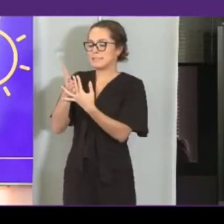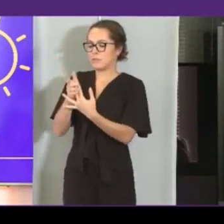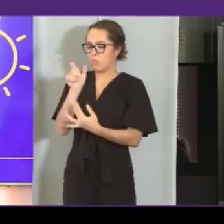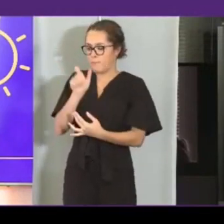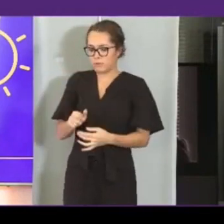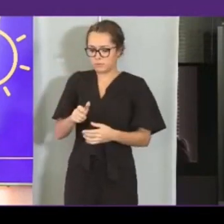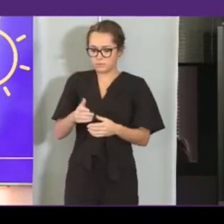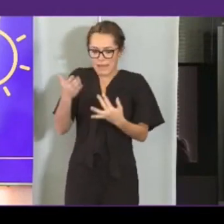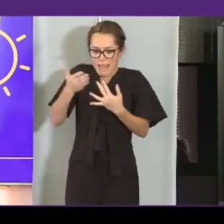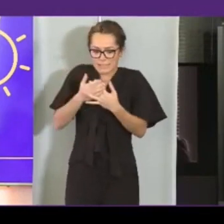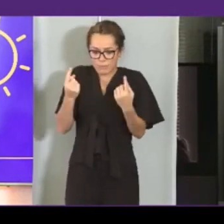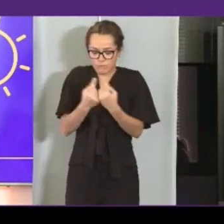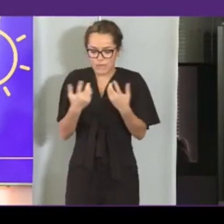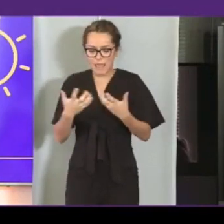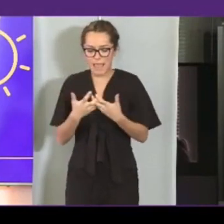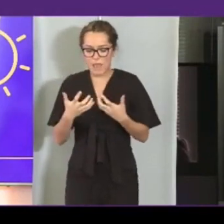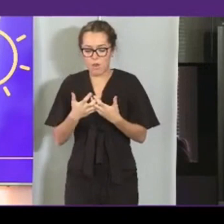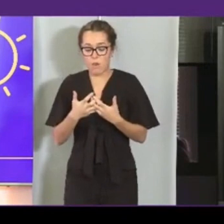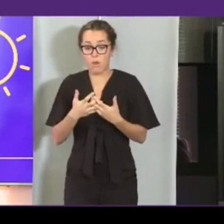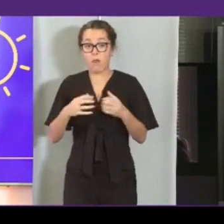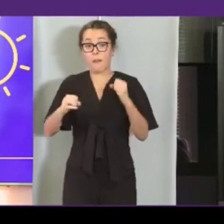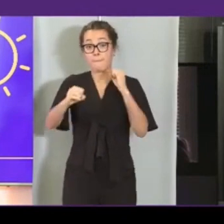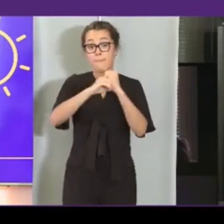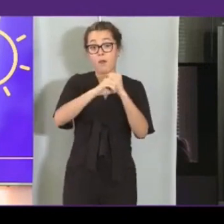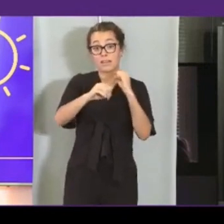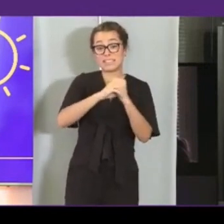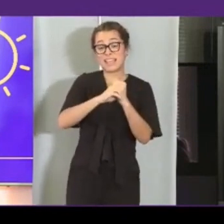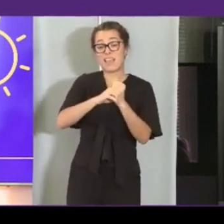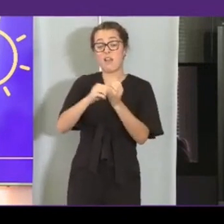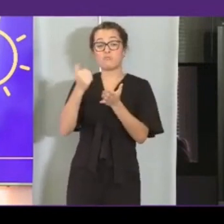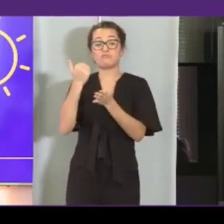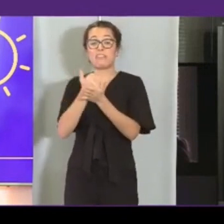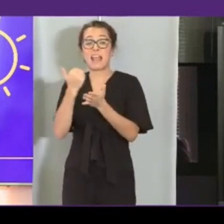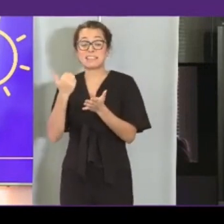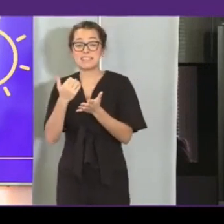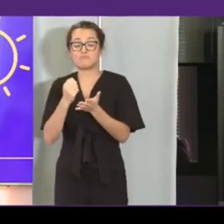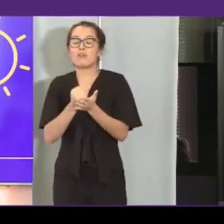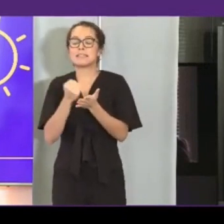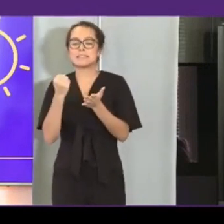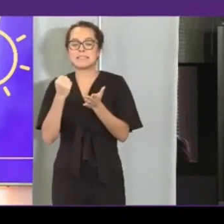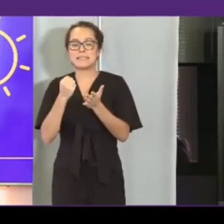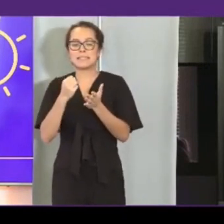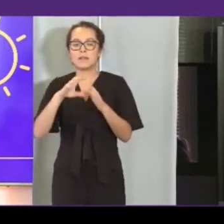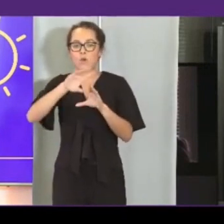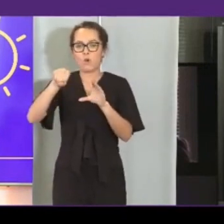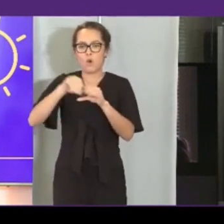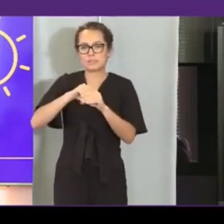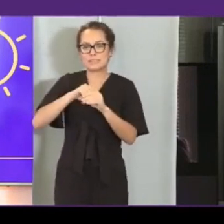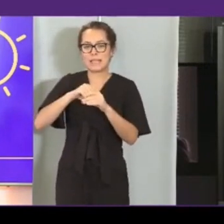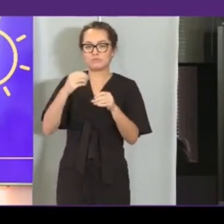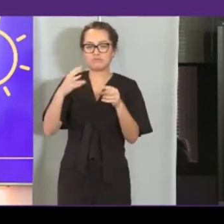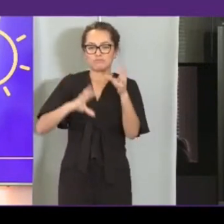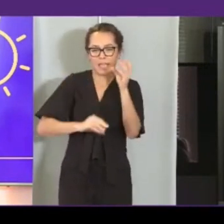we communicate as well for our marketing, our branding, our content creation, social